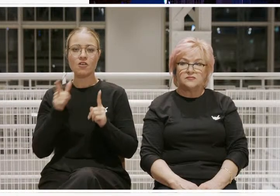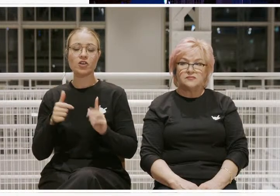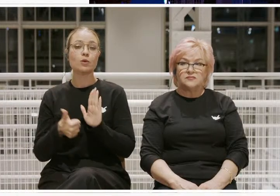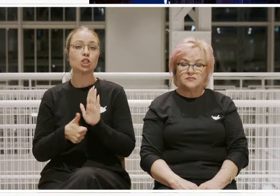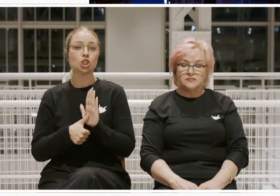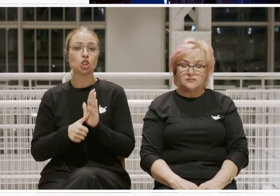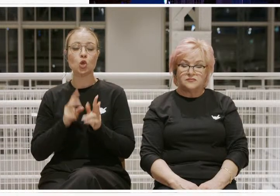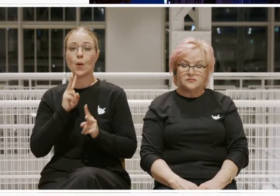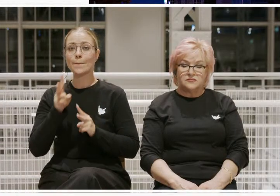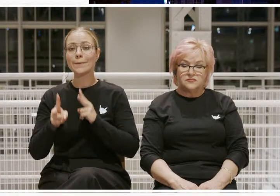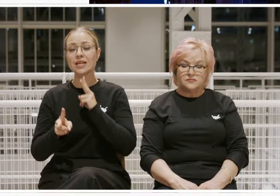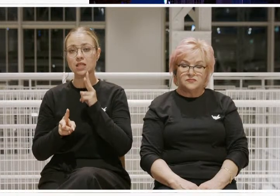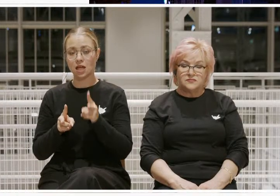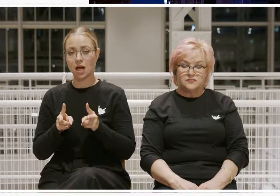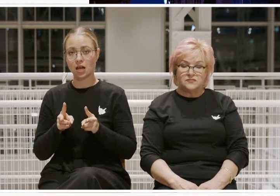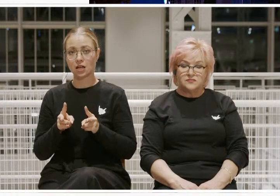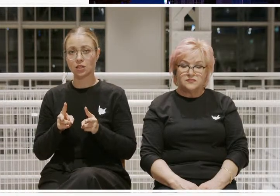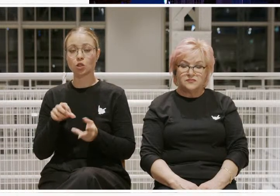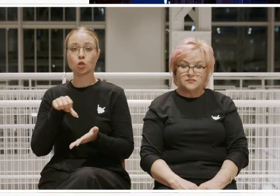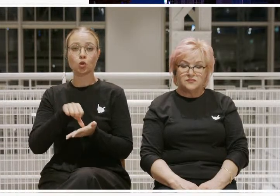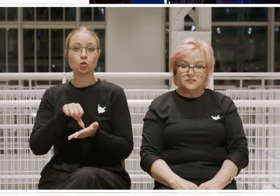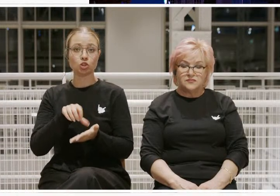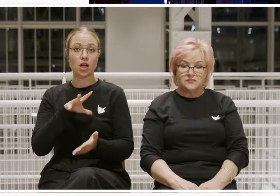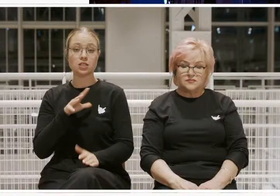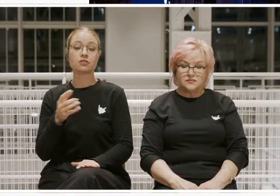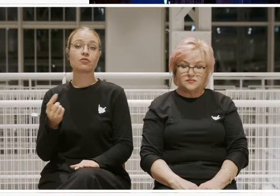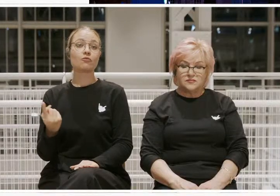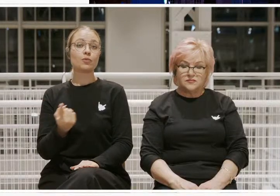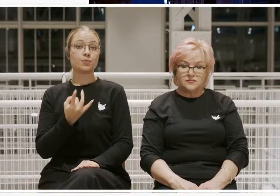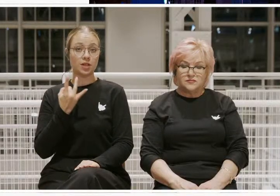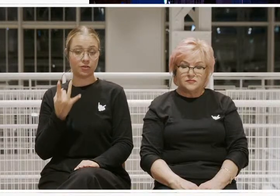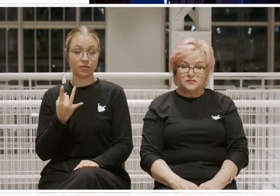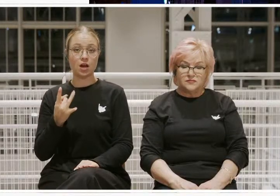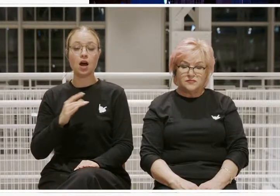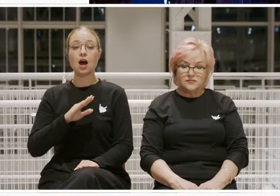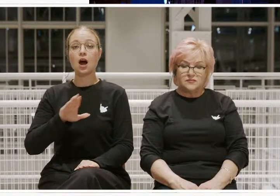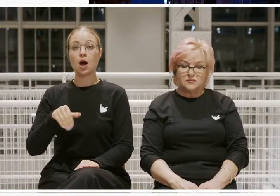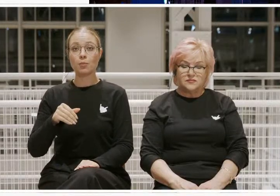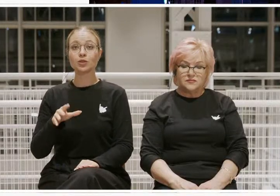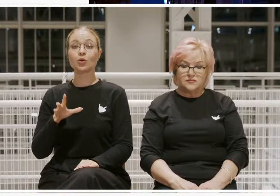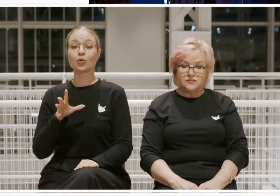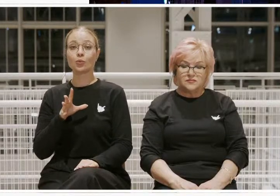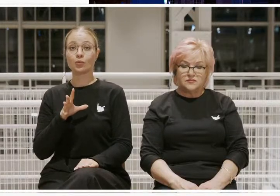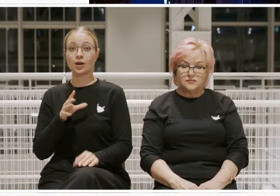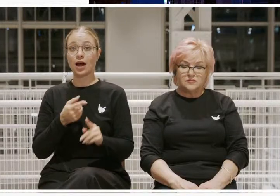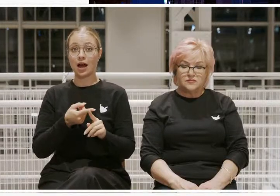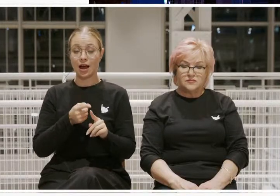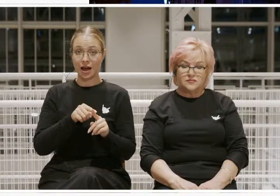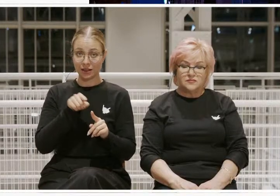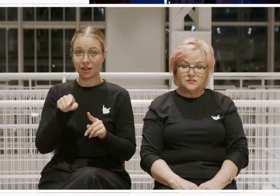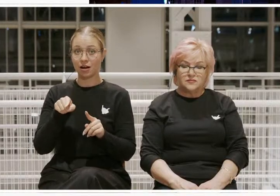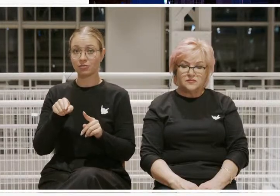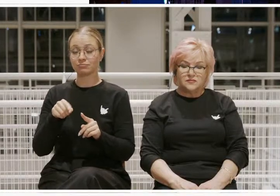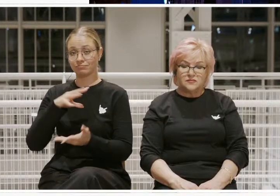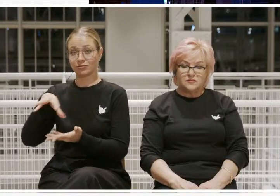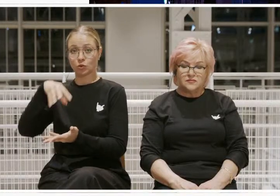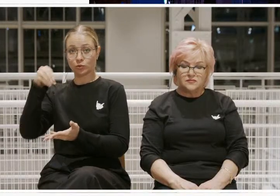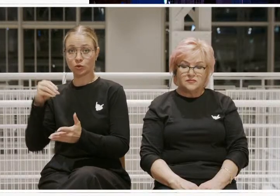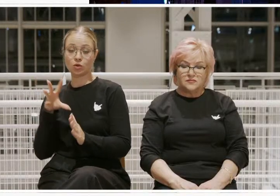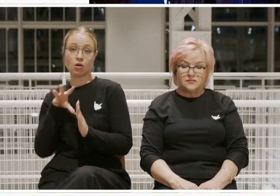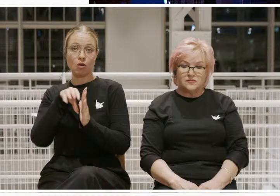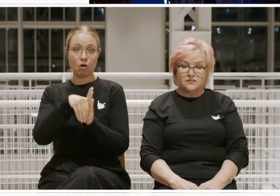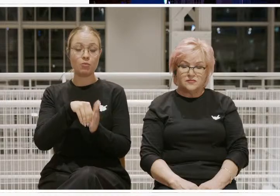been reunited with the city in its new venue, Mustafa Kemal Cultural Center, near the second bridge over